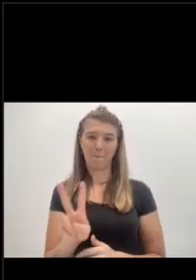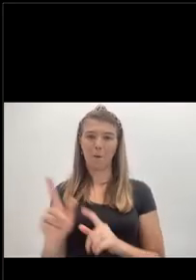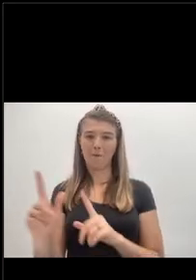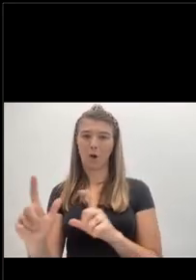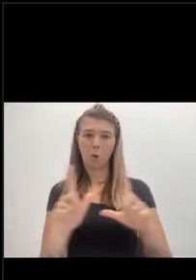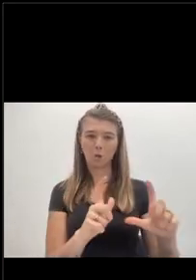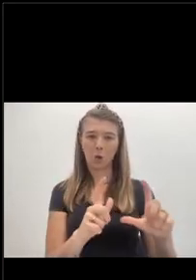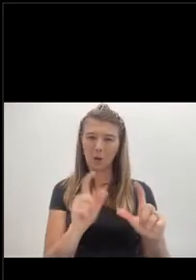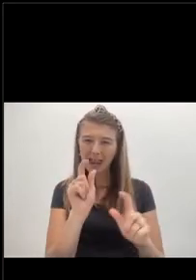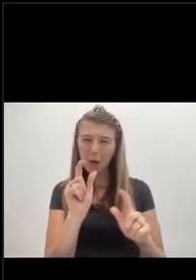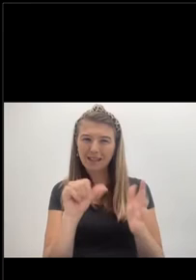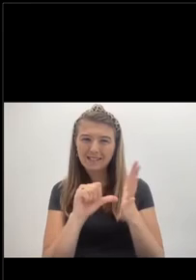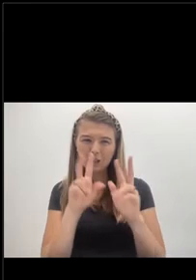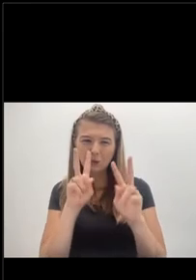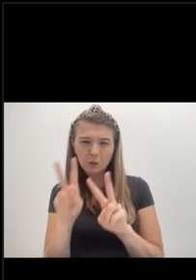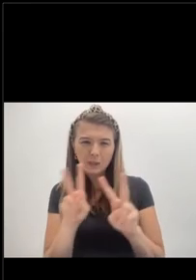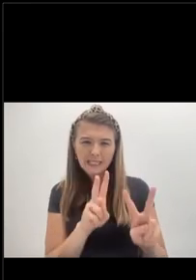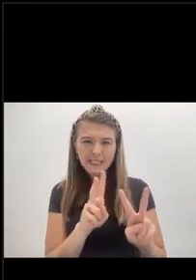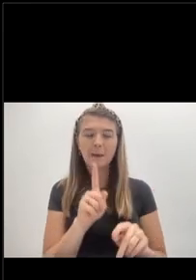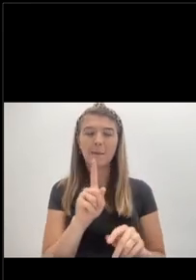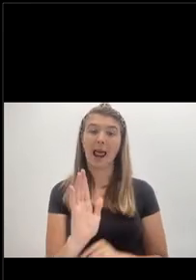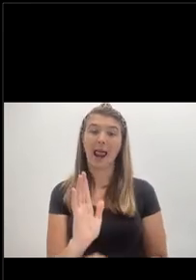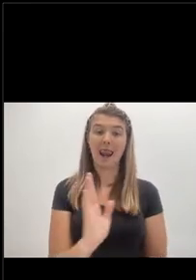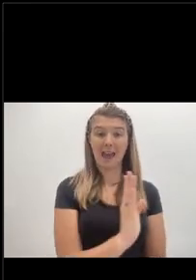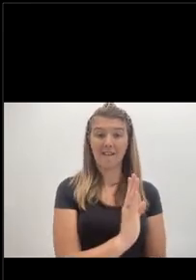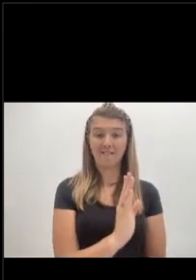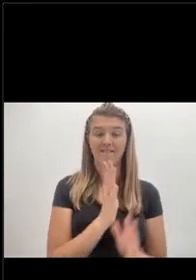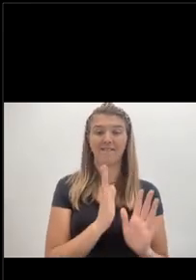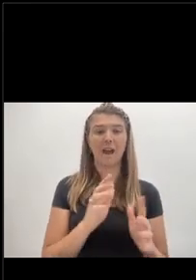image on the left is an example of a wheelie bin, which has been